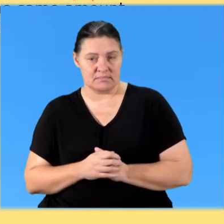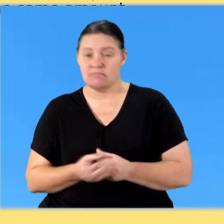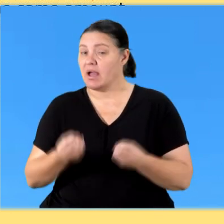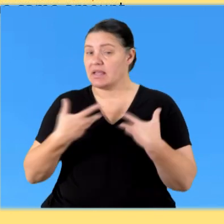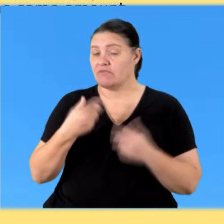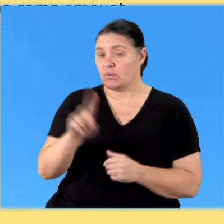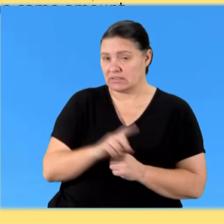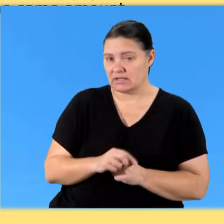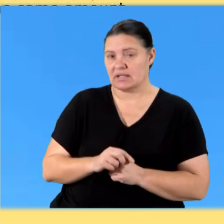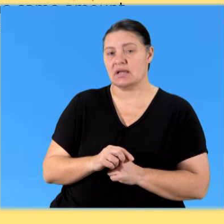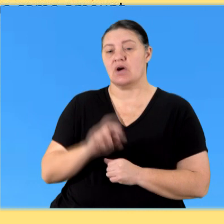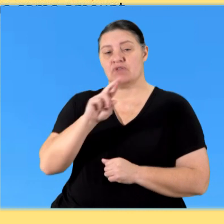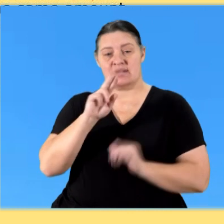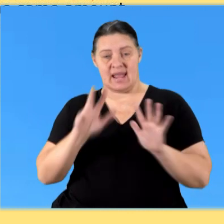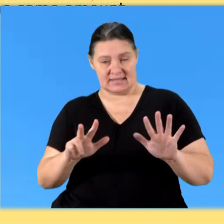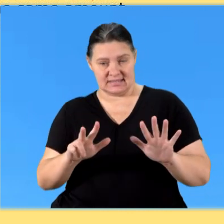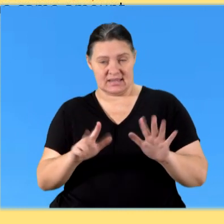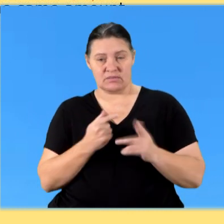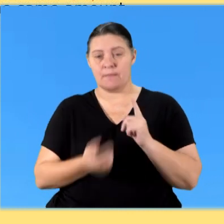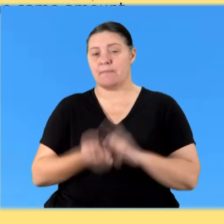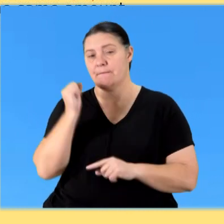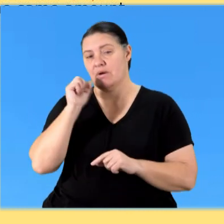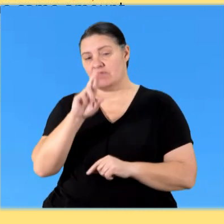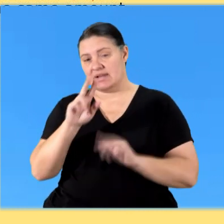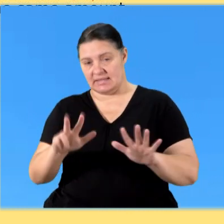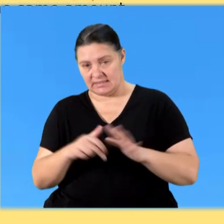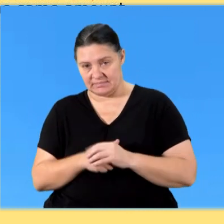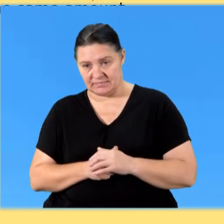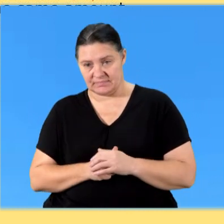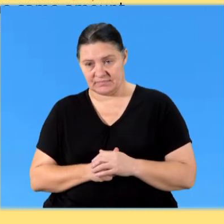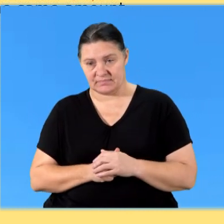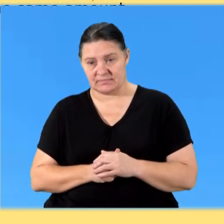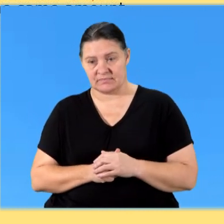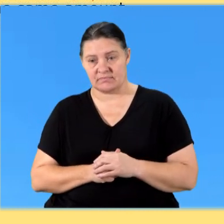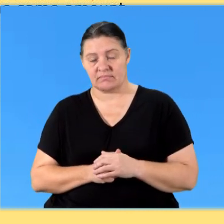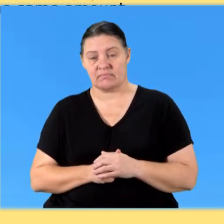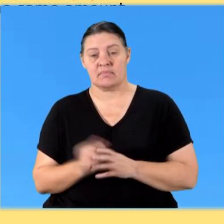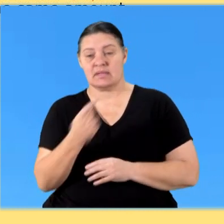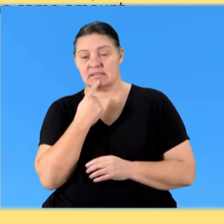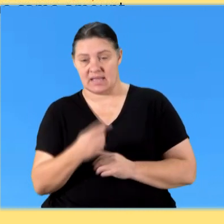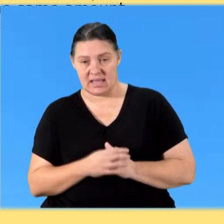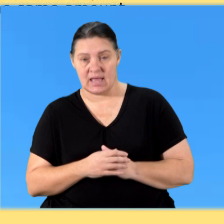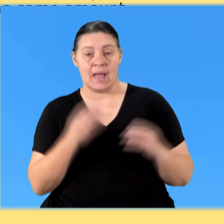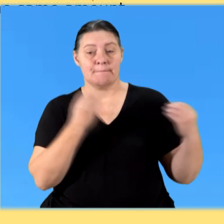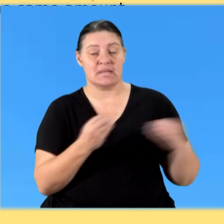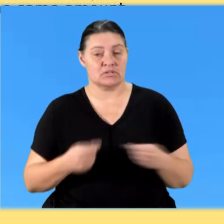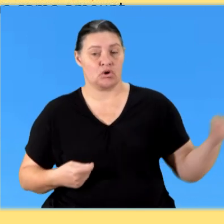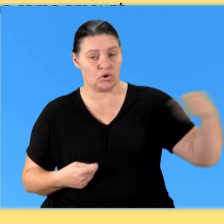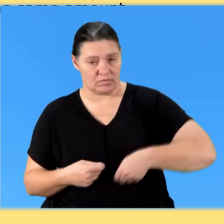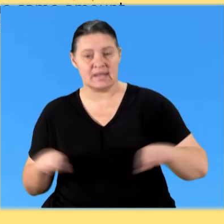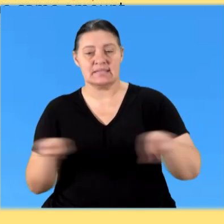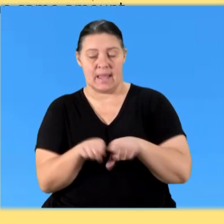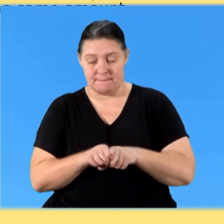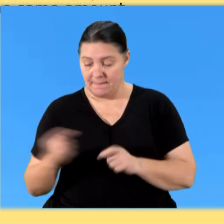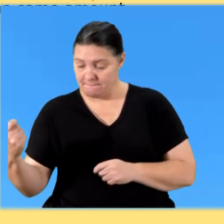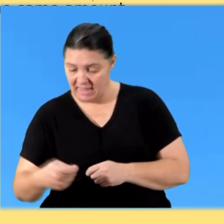That is going to give me 8 rands. There you find 8 rand. And then they say the business contributes